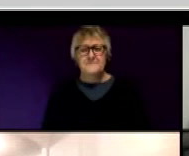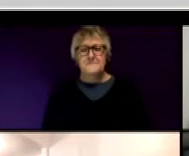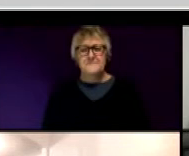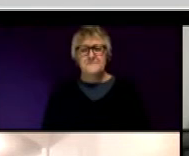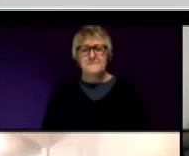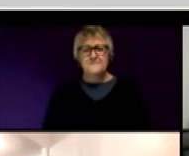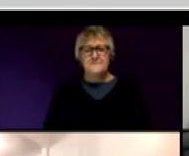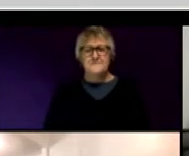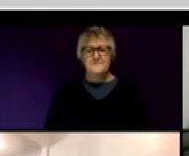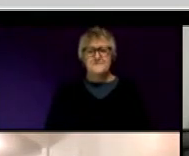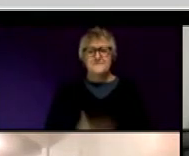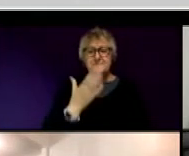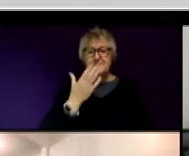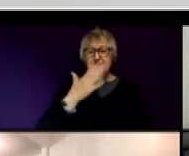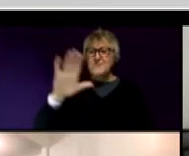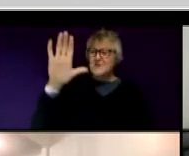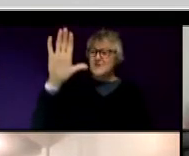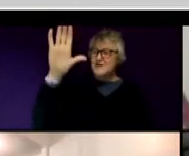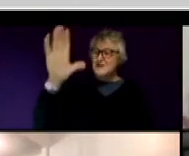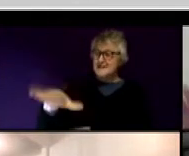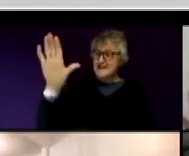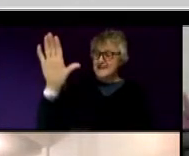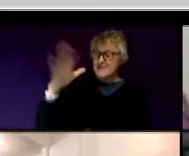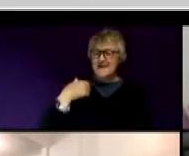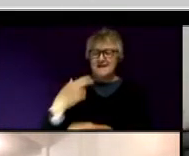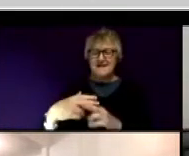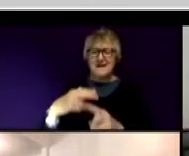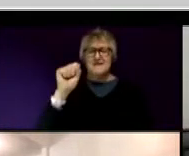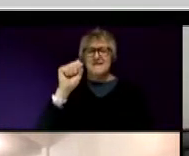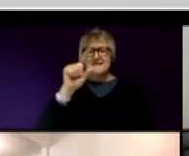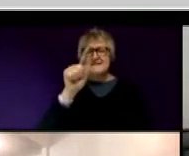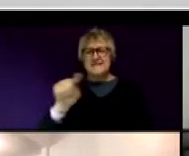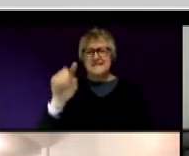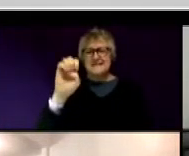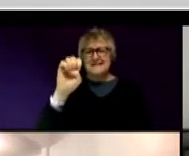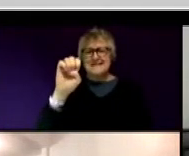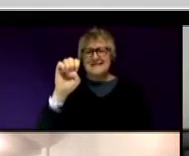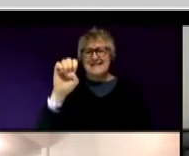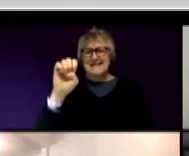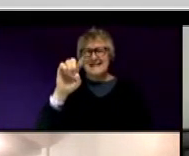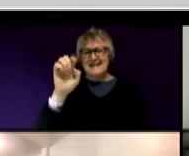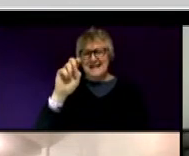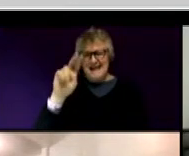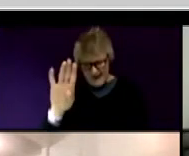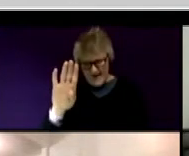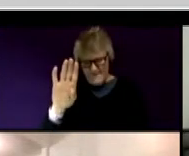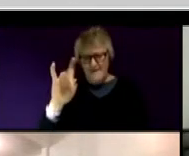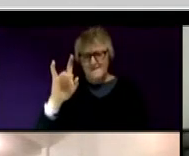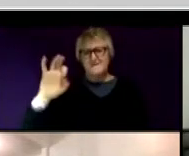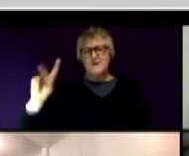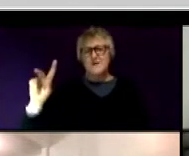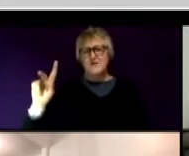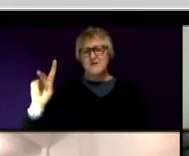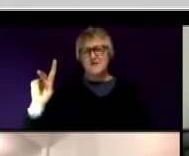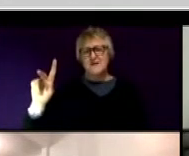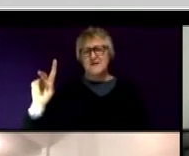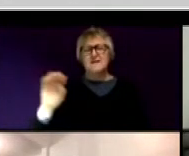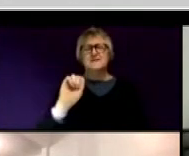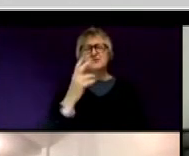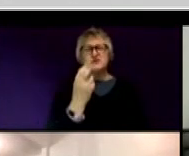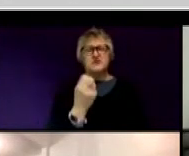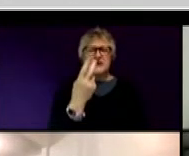Good evening, everyone. My name is Zainab Folk, she, her pronouns, and I'm a member of PCCEP as well as the Settlement